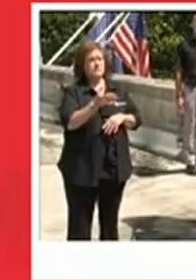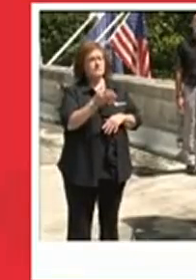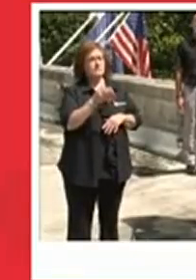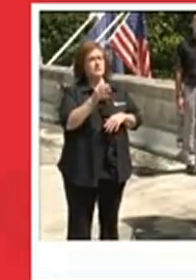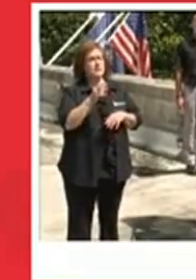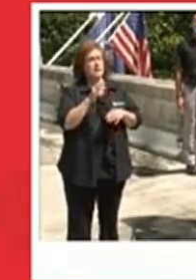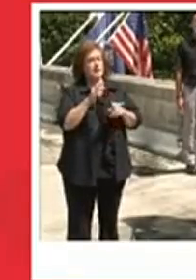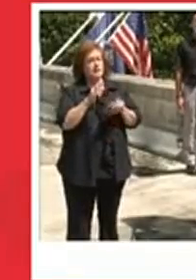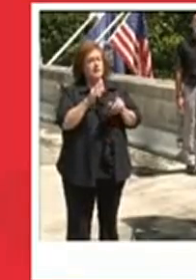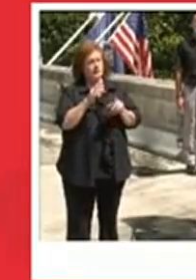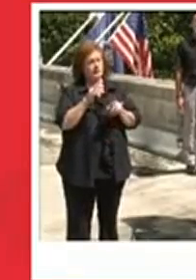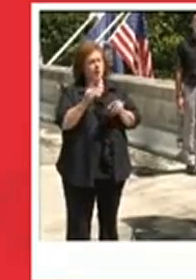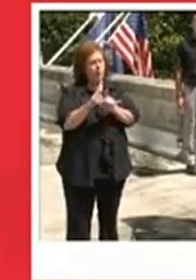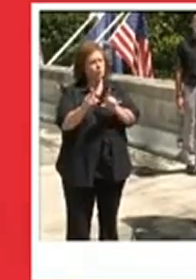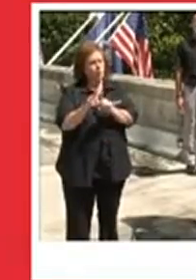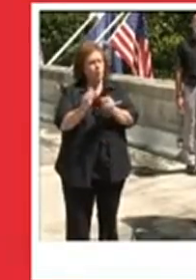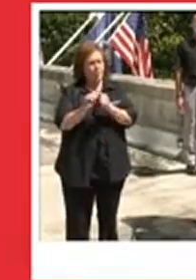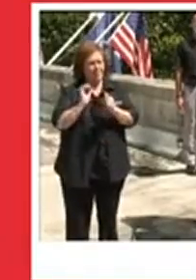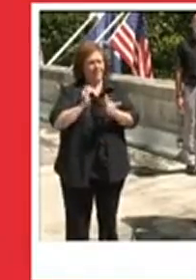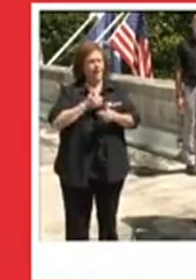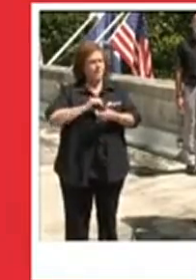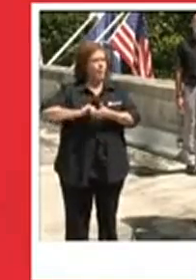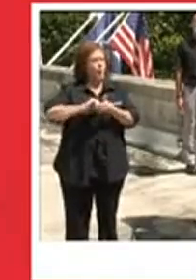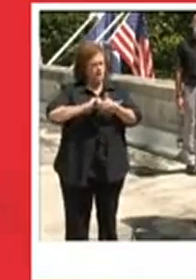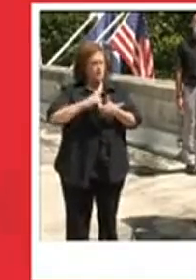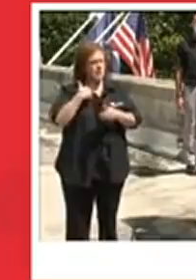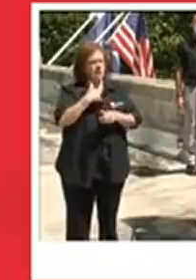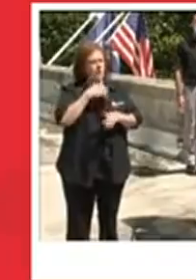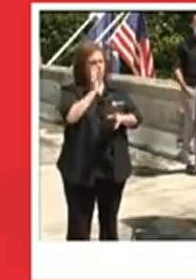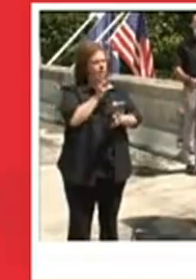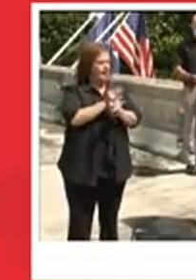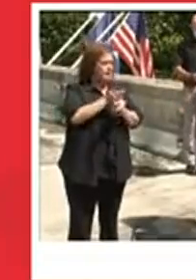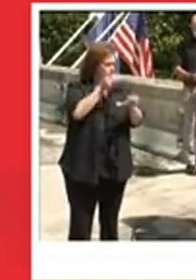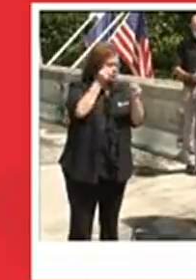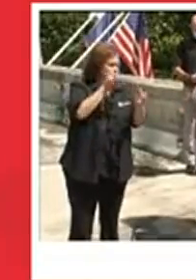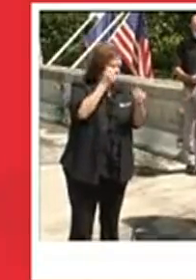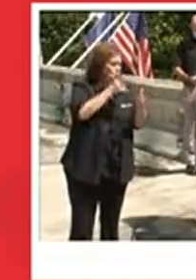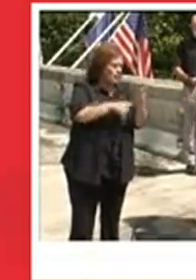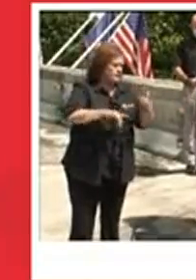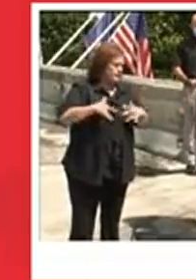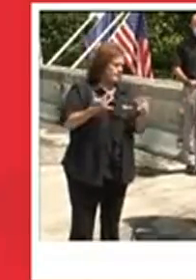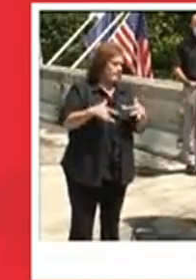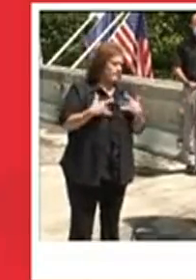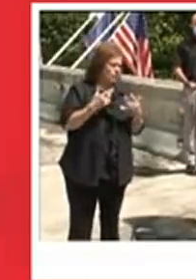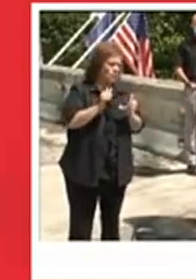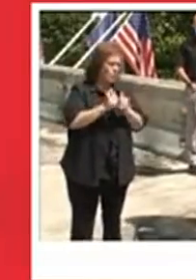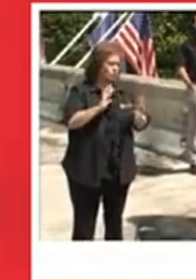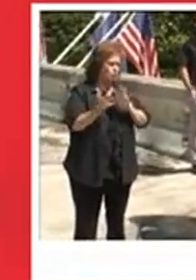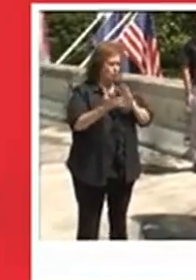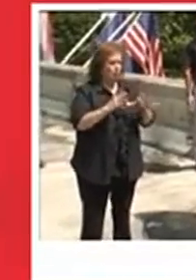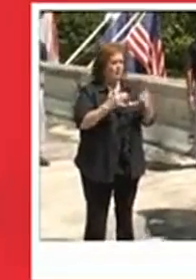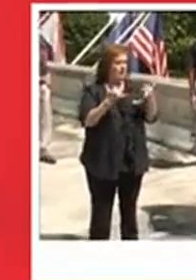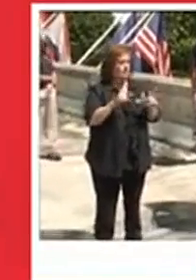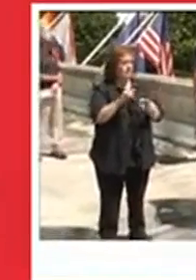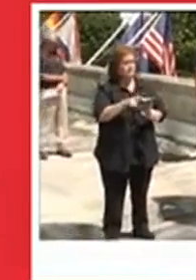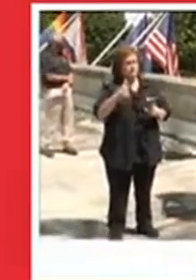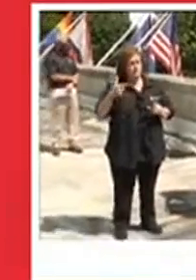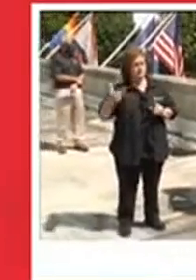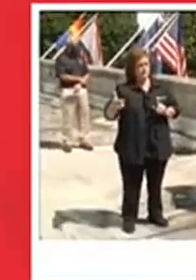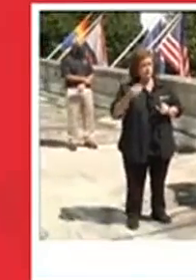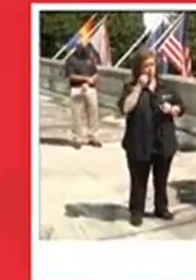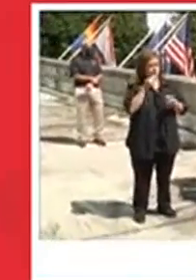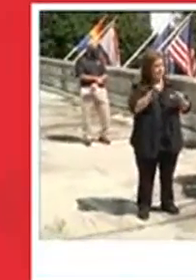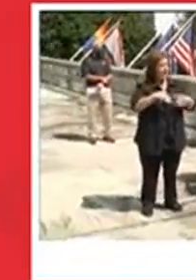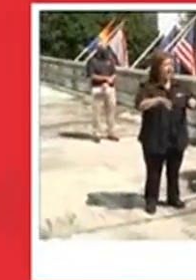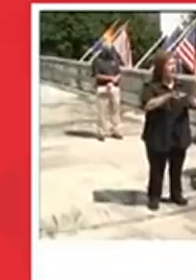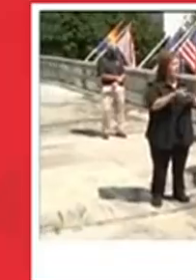unified command with our partners. So right now, I'm going to turn it over to our Director of Homeland Security, Mr. Colin